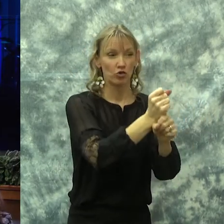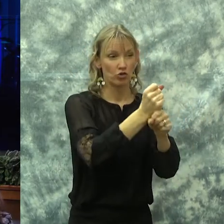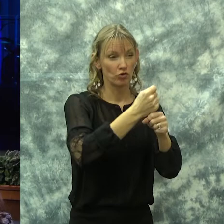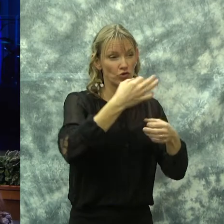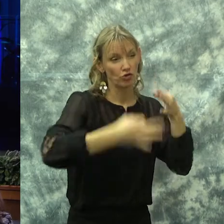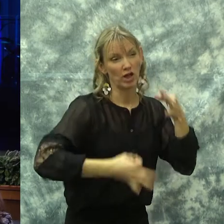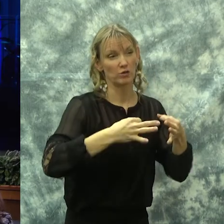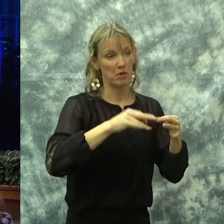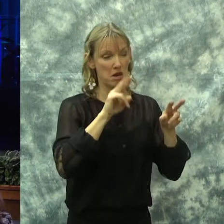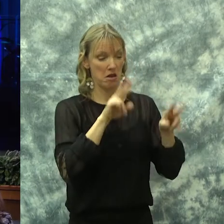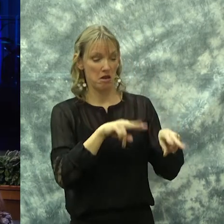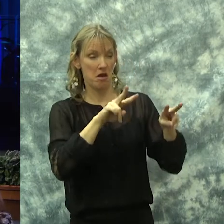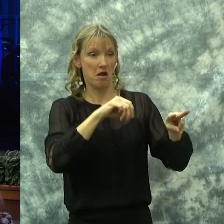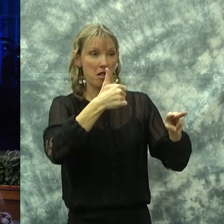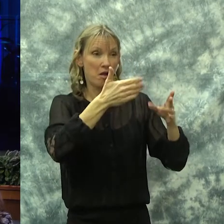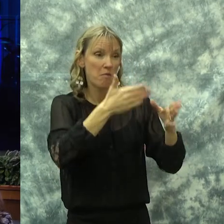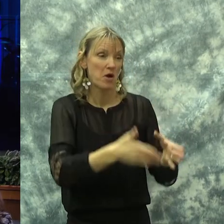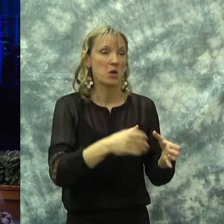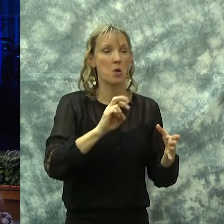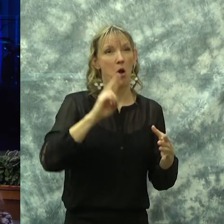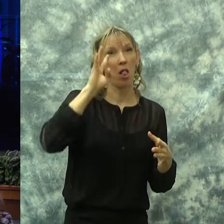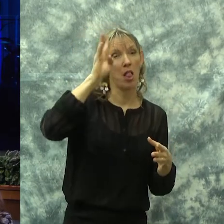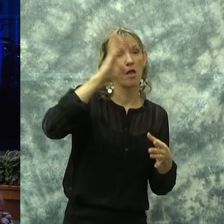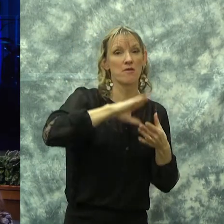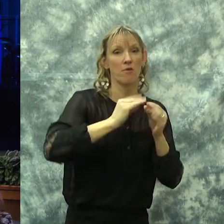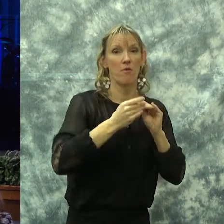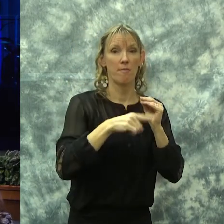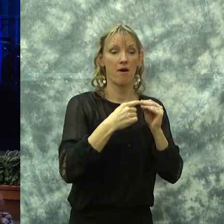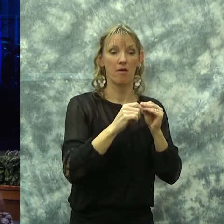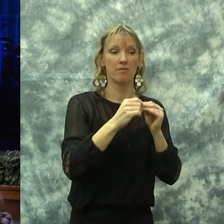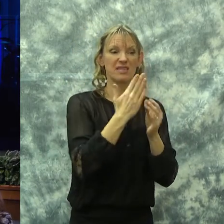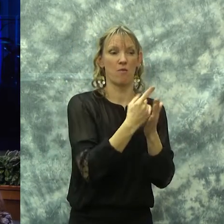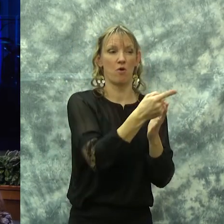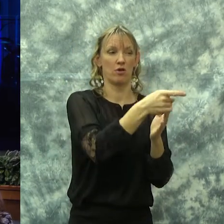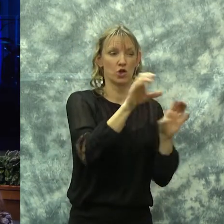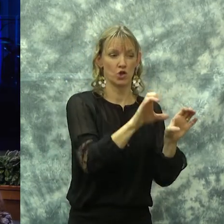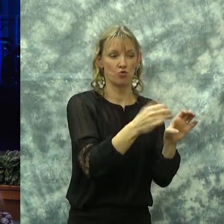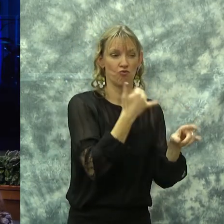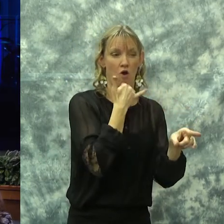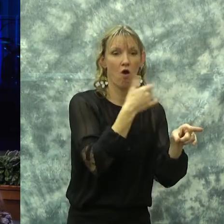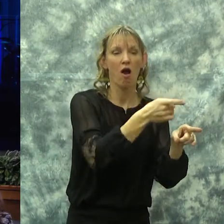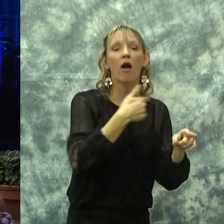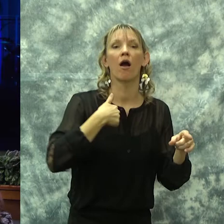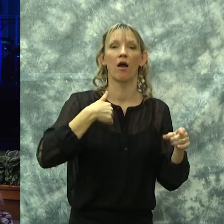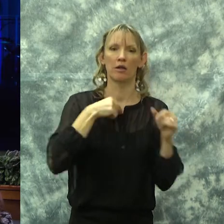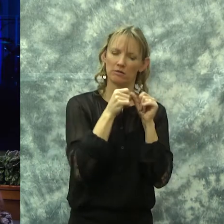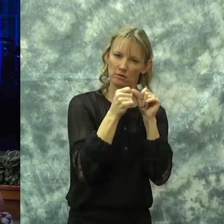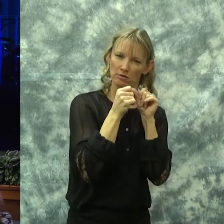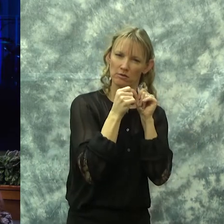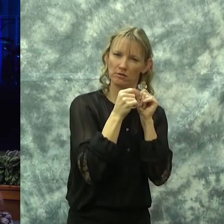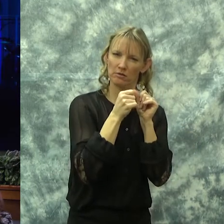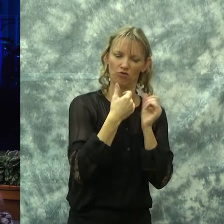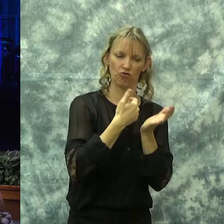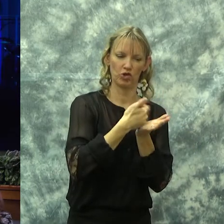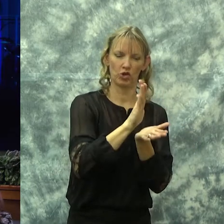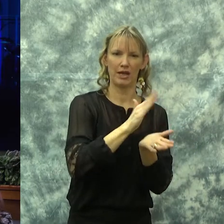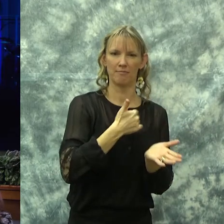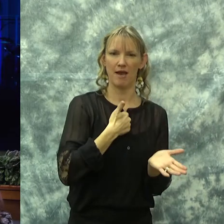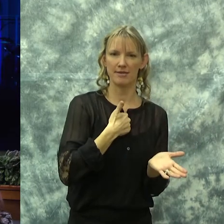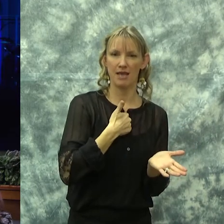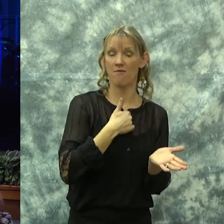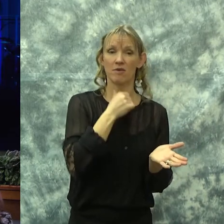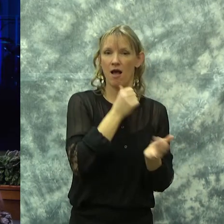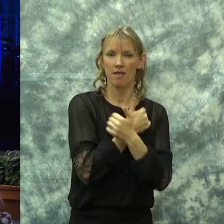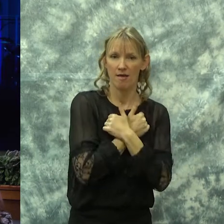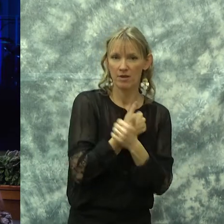judgment about someone or having a story about someone that's doing something wrong, if I'm consistently rejecting myself and not